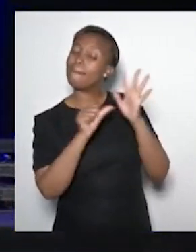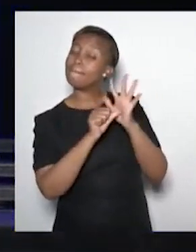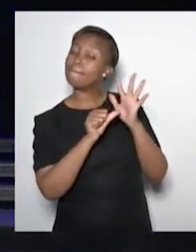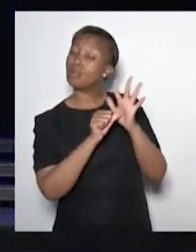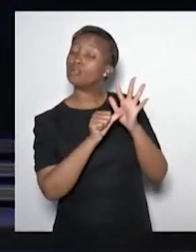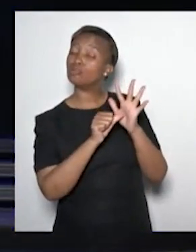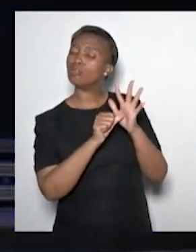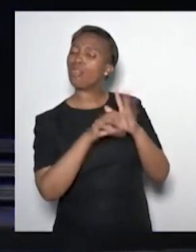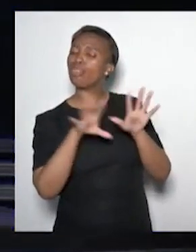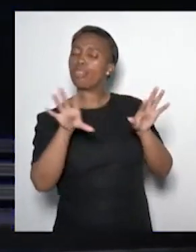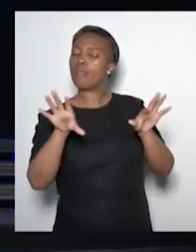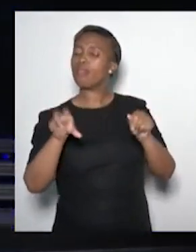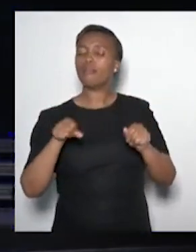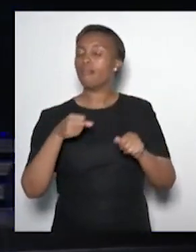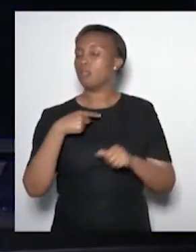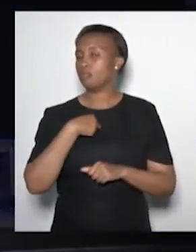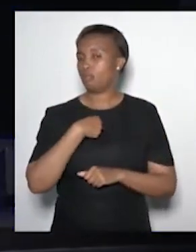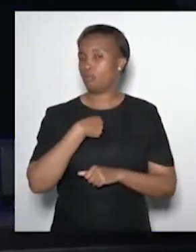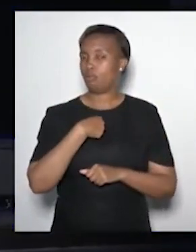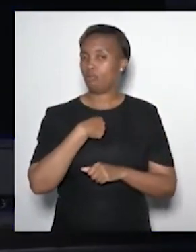that blessed me.